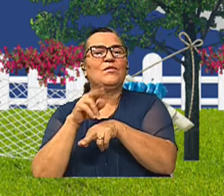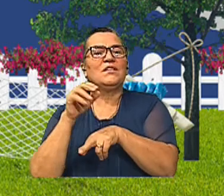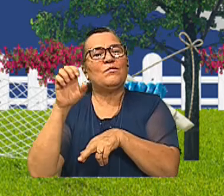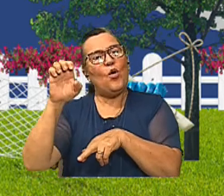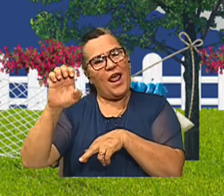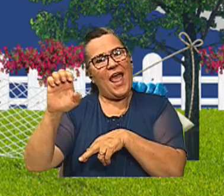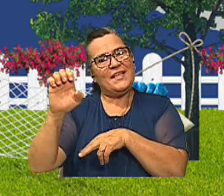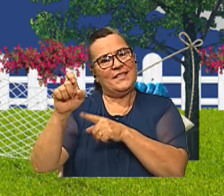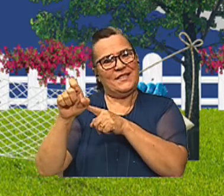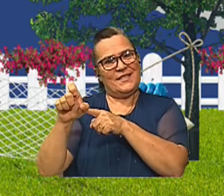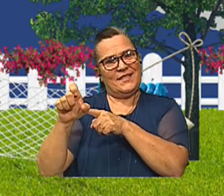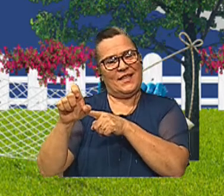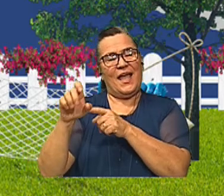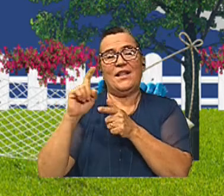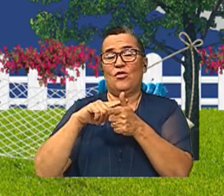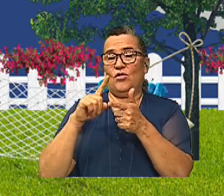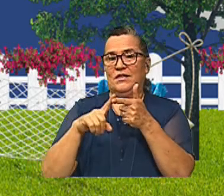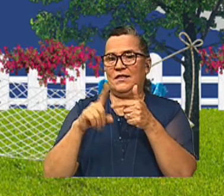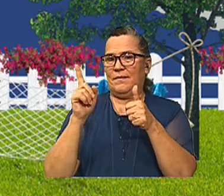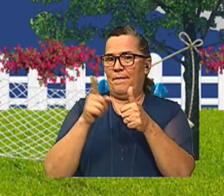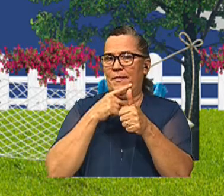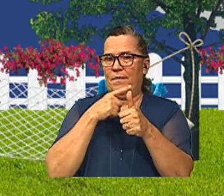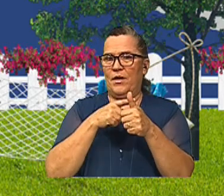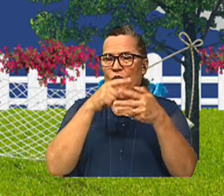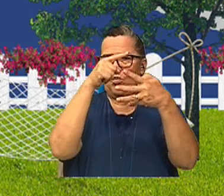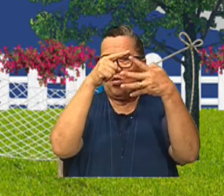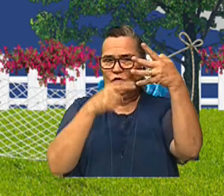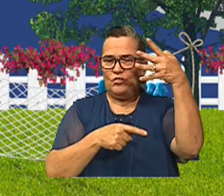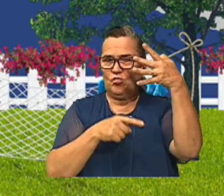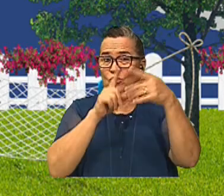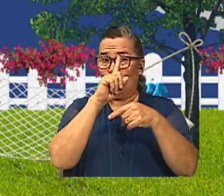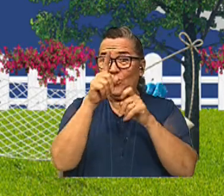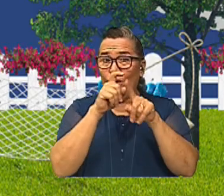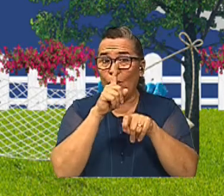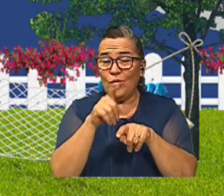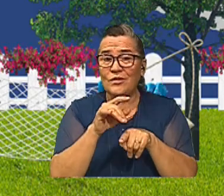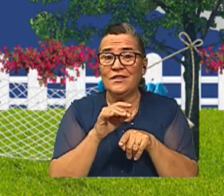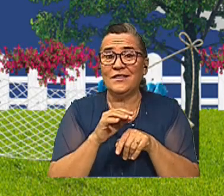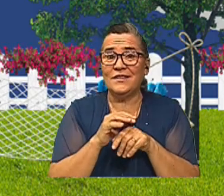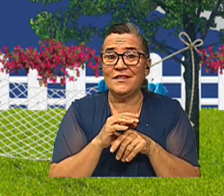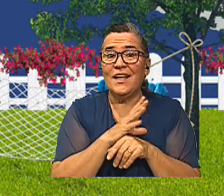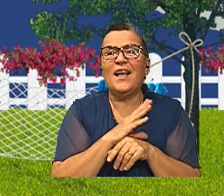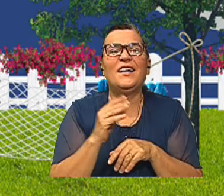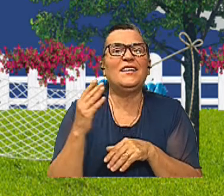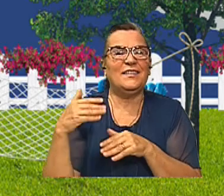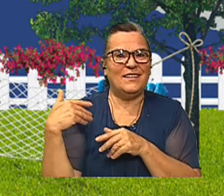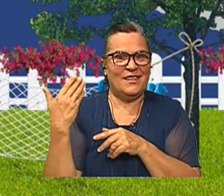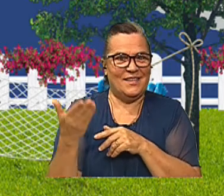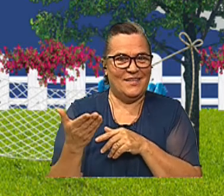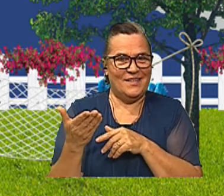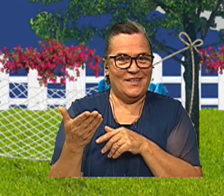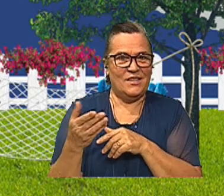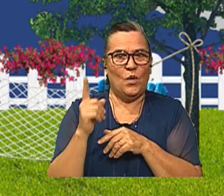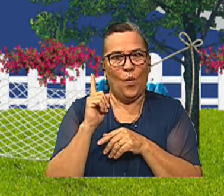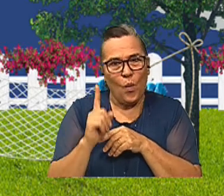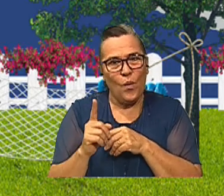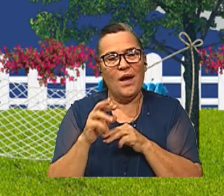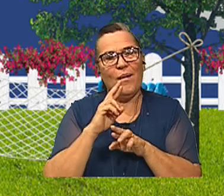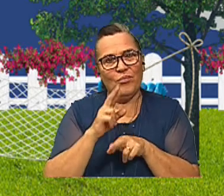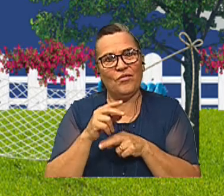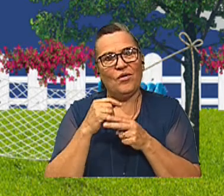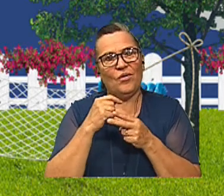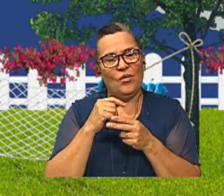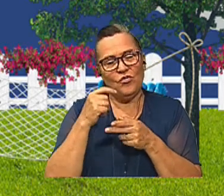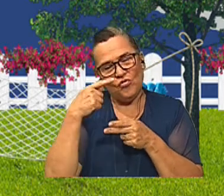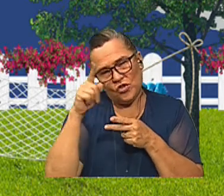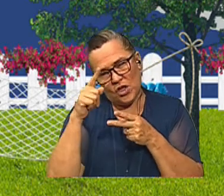right? So first, the 4 questions, and then one by one, we will